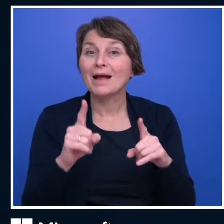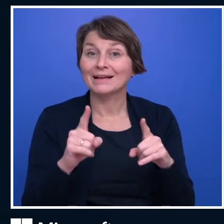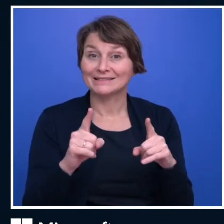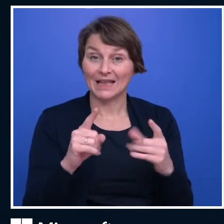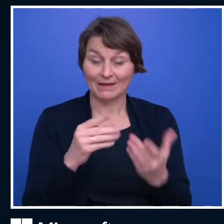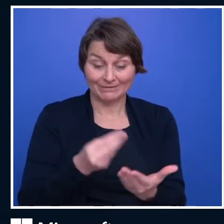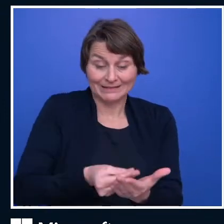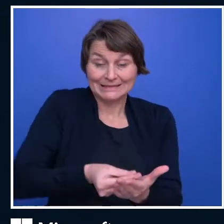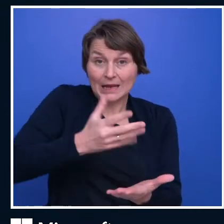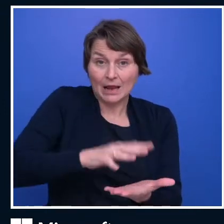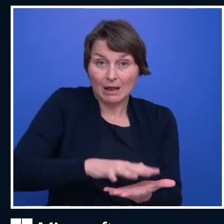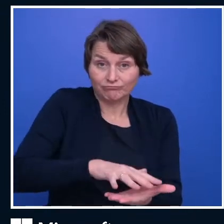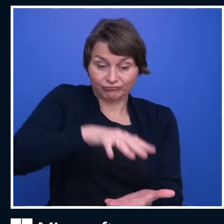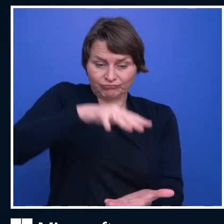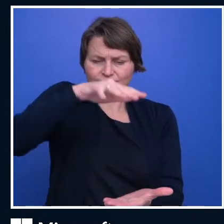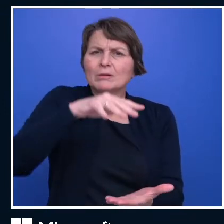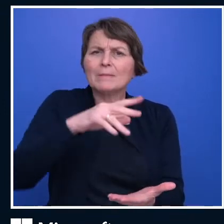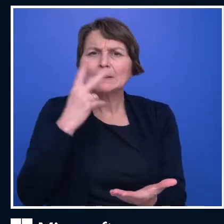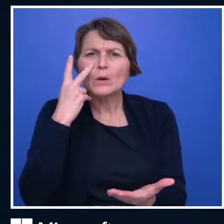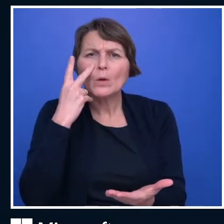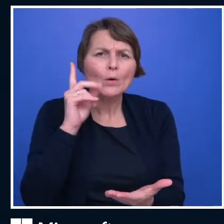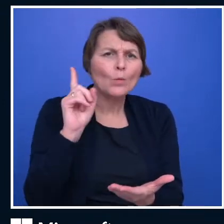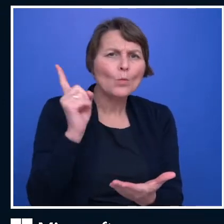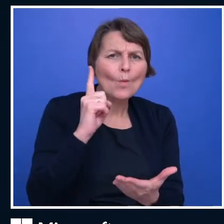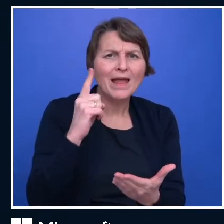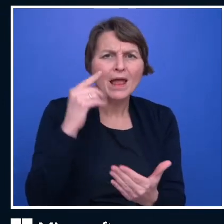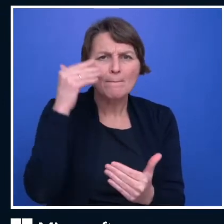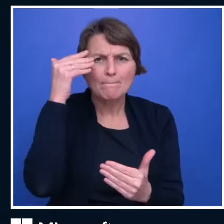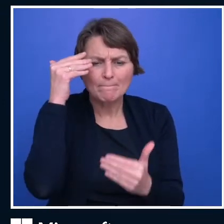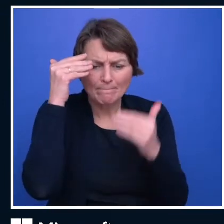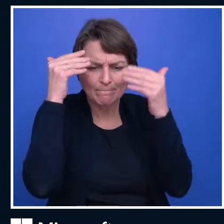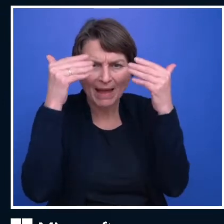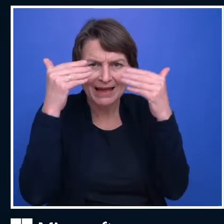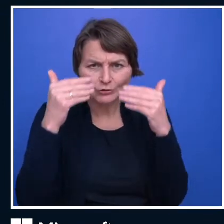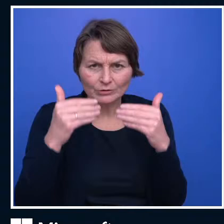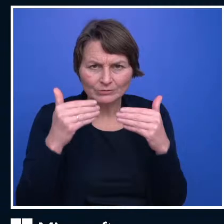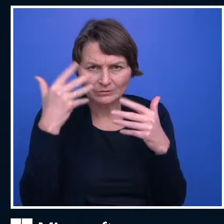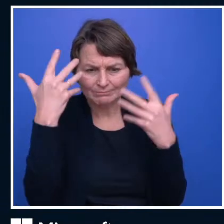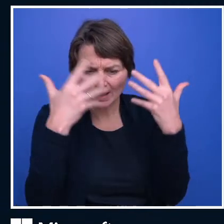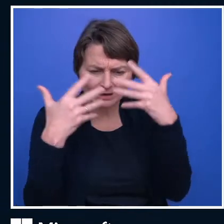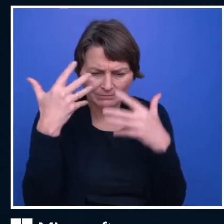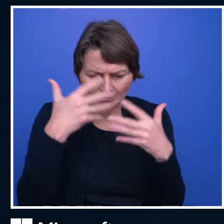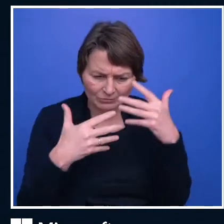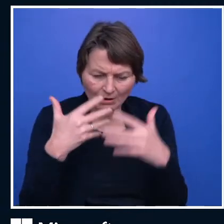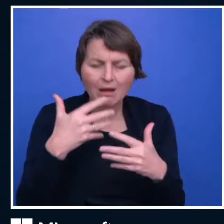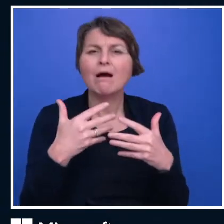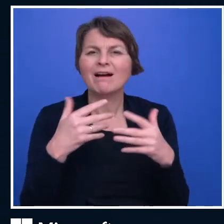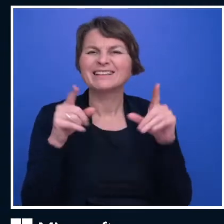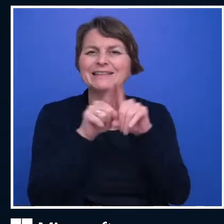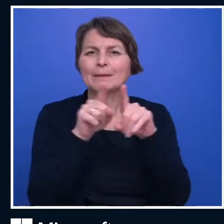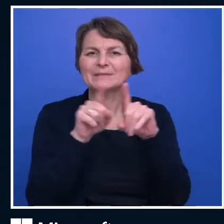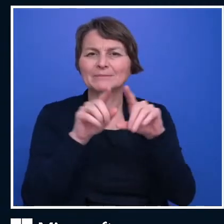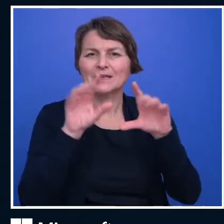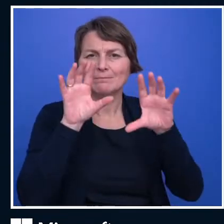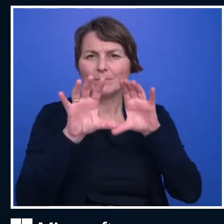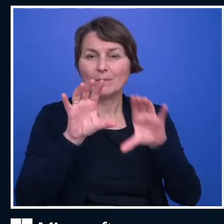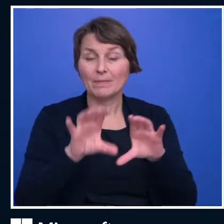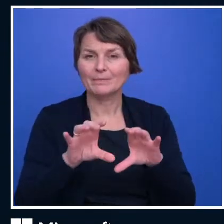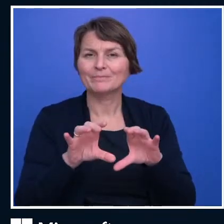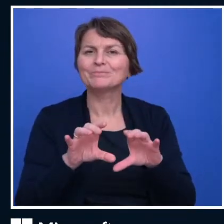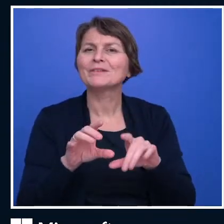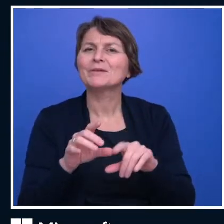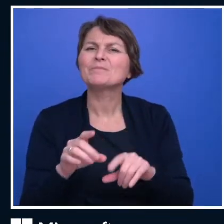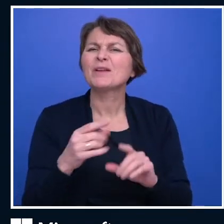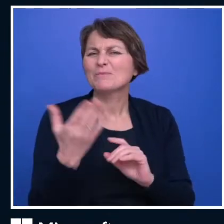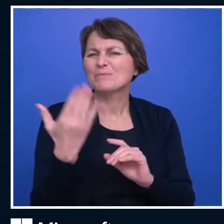computer has gone through each of the tags for images. And if we go back to our traffic lights example, it has probably realized